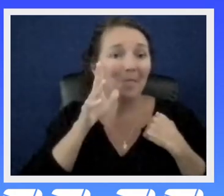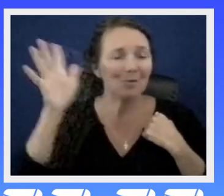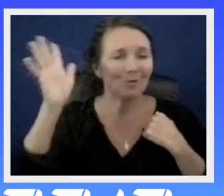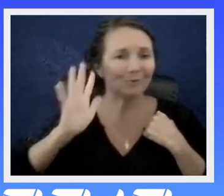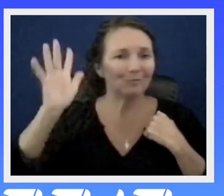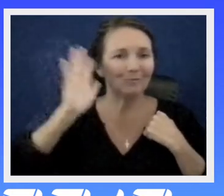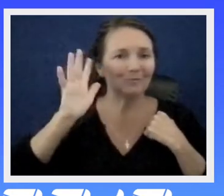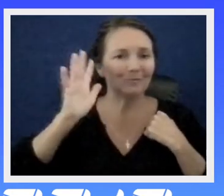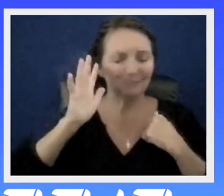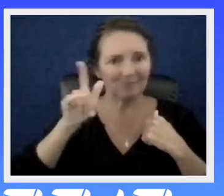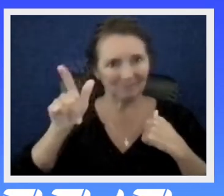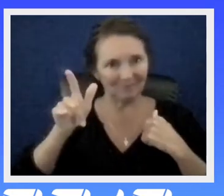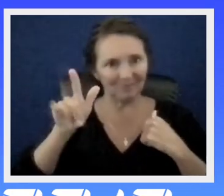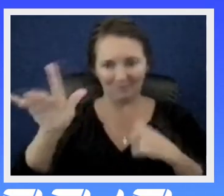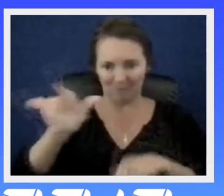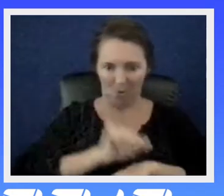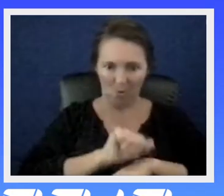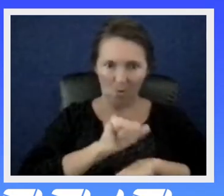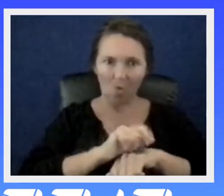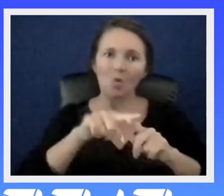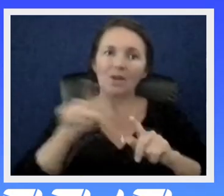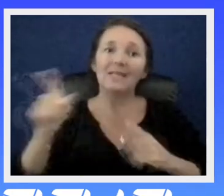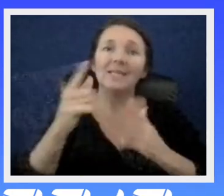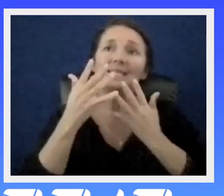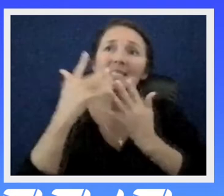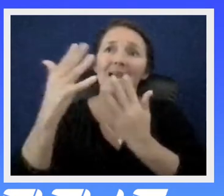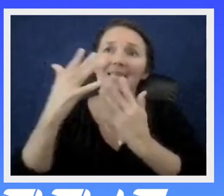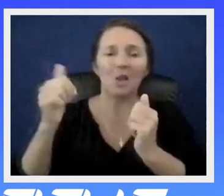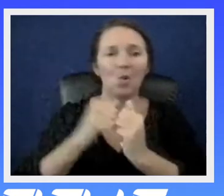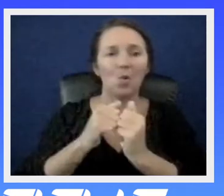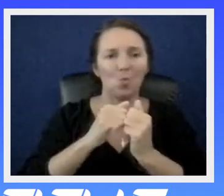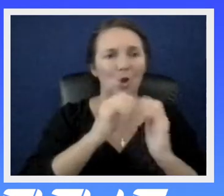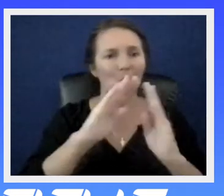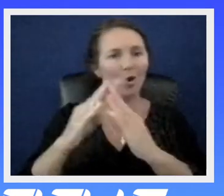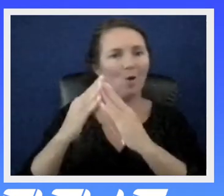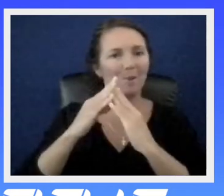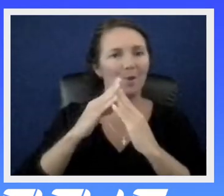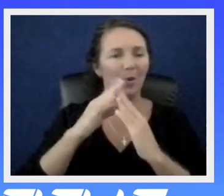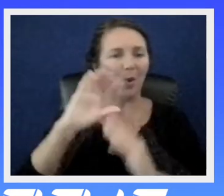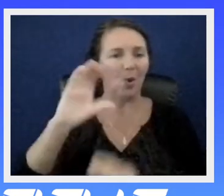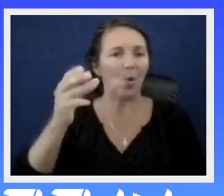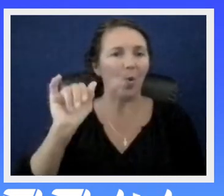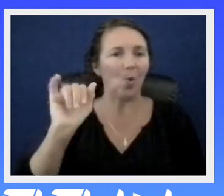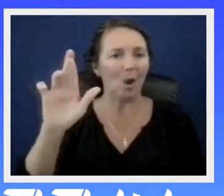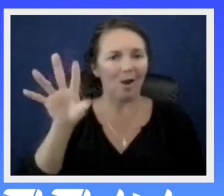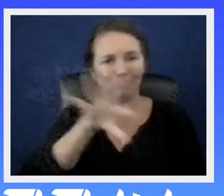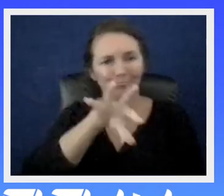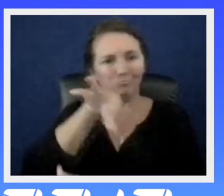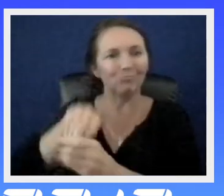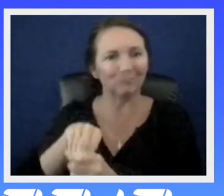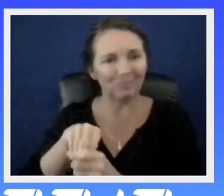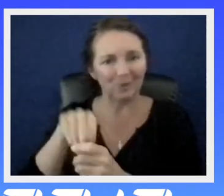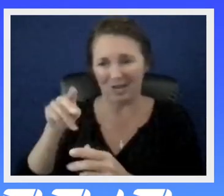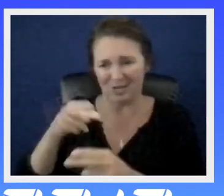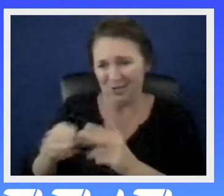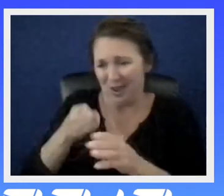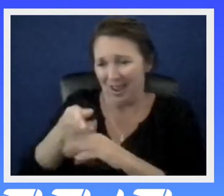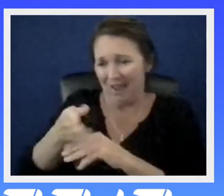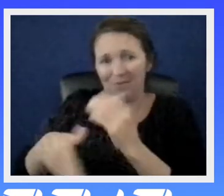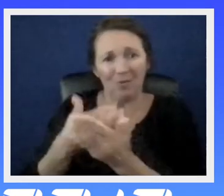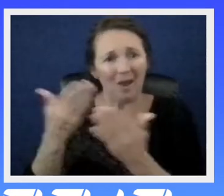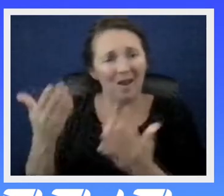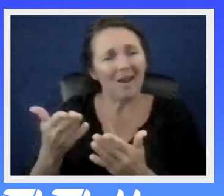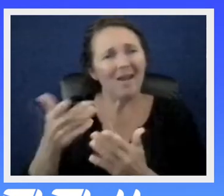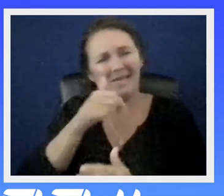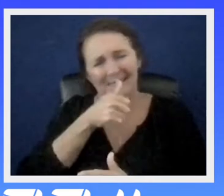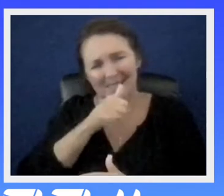pieces from when she sang with a community choir pretty shortly after she arrived in the United States, painstakingly